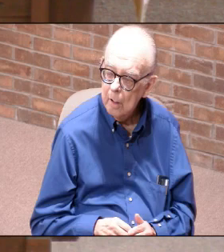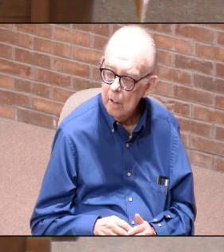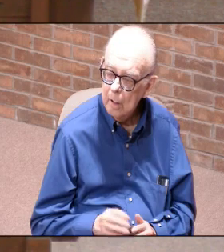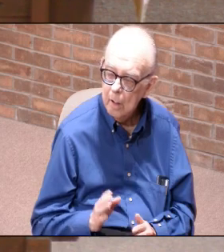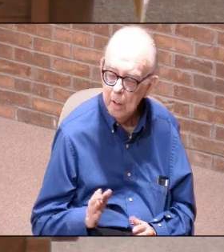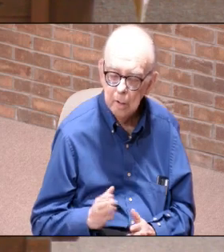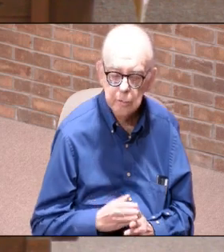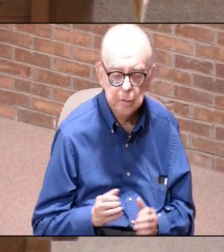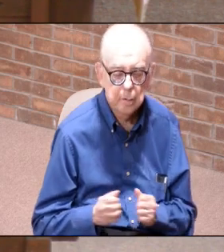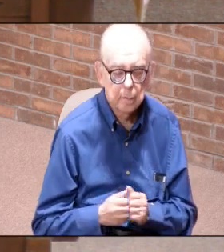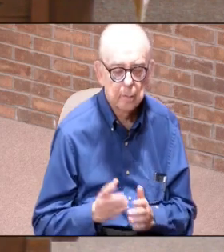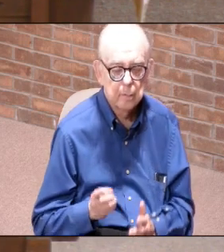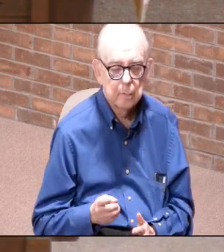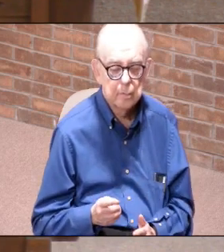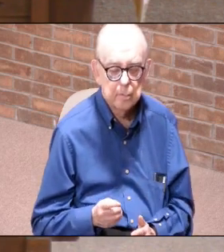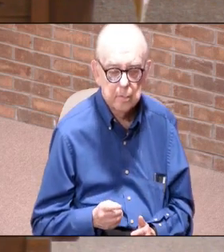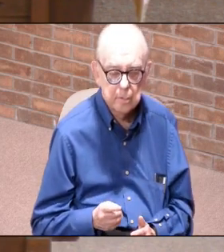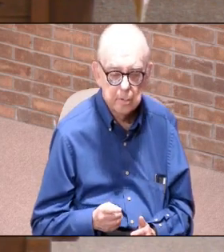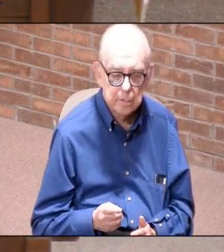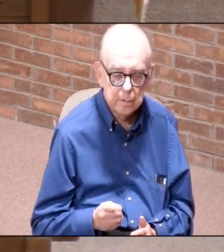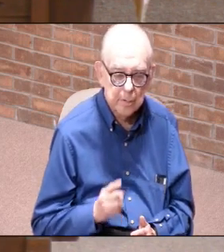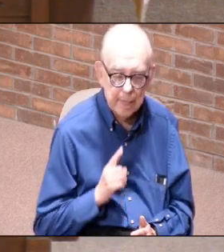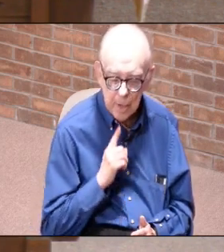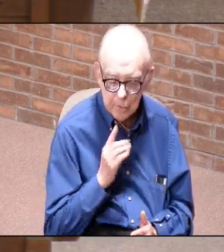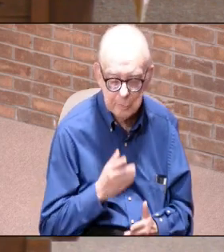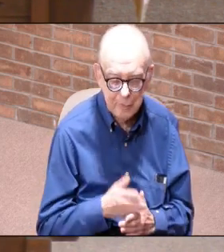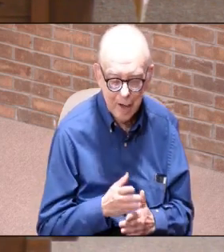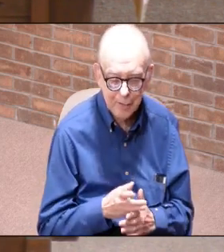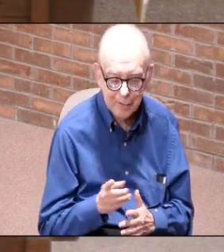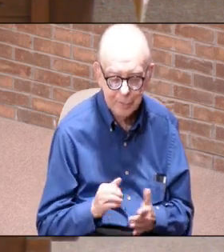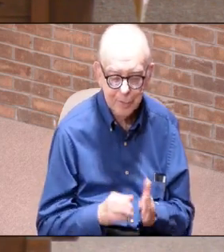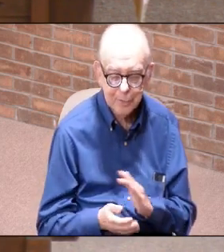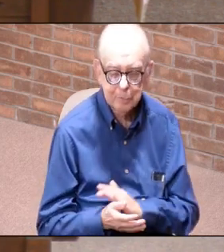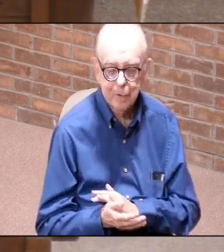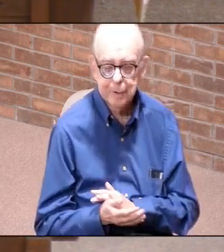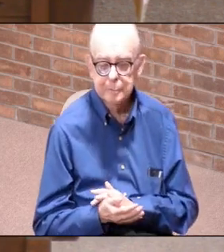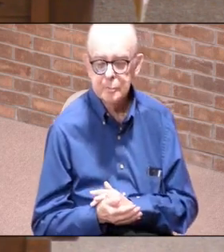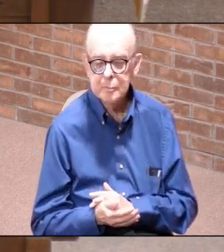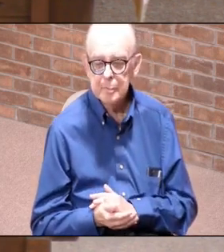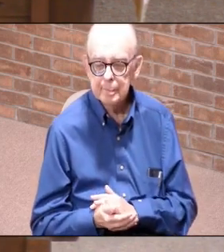I'll share this with you to really upset you this morning.